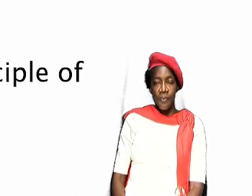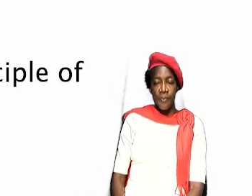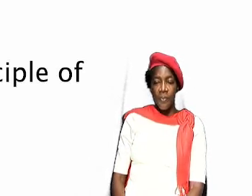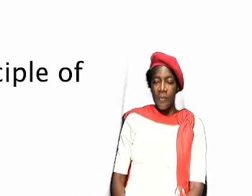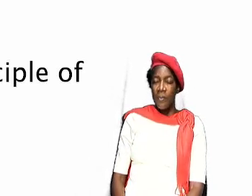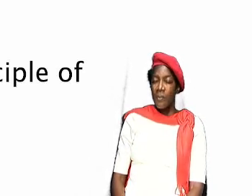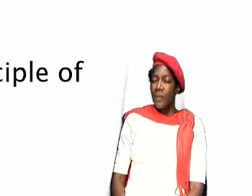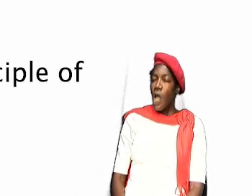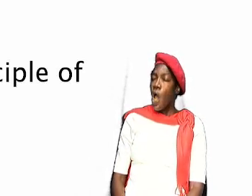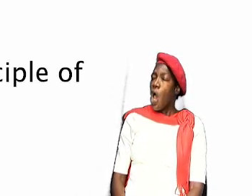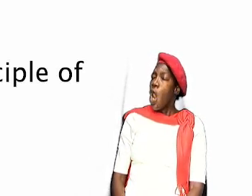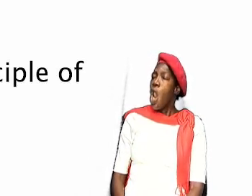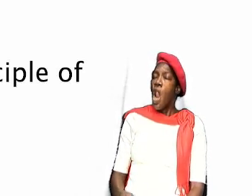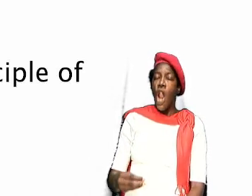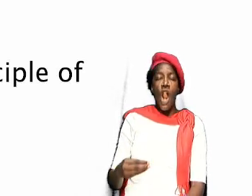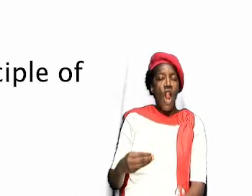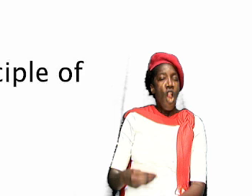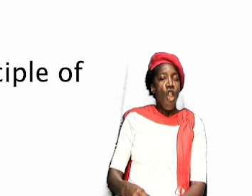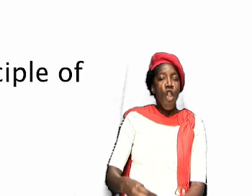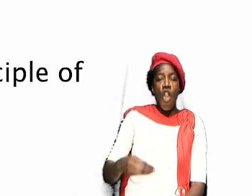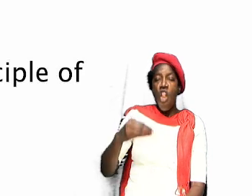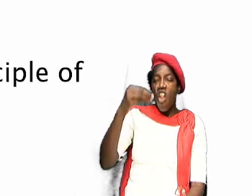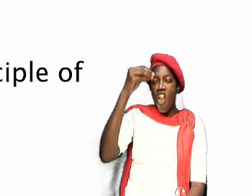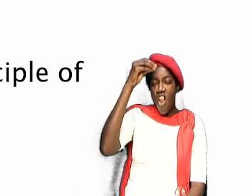we must learn